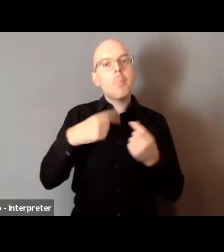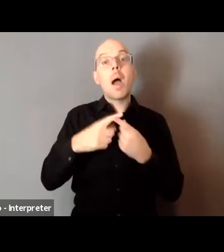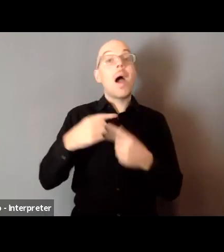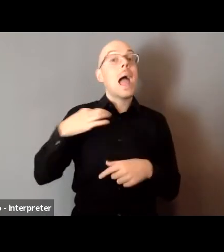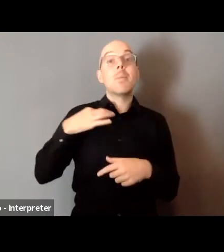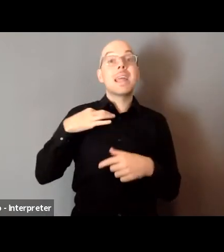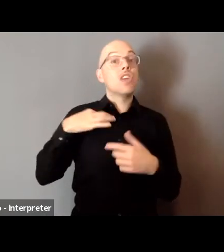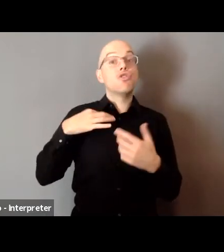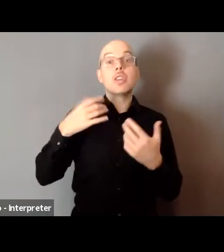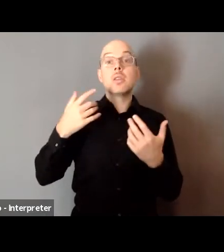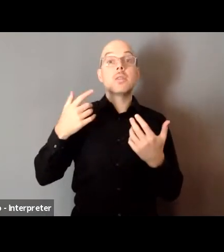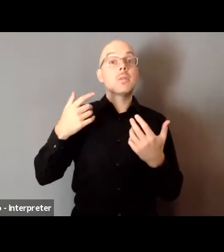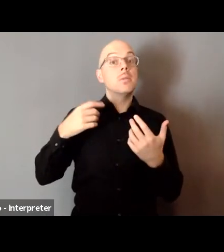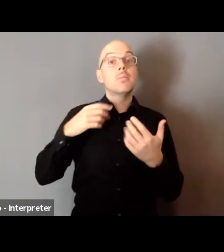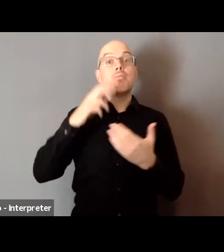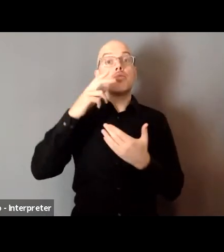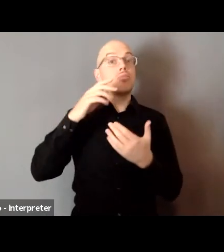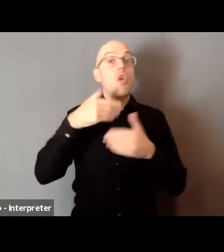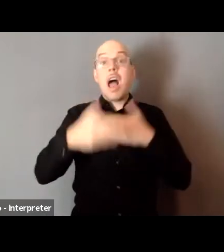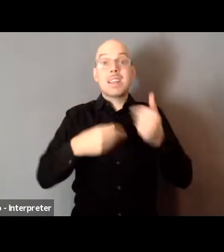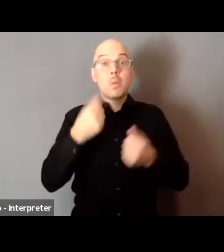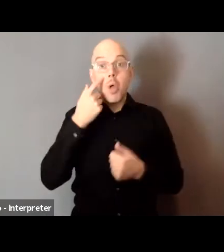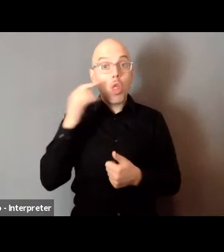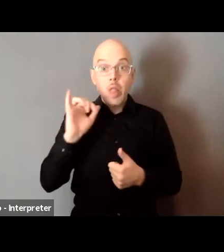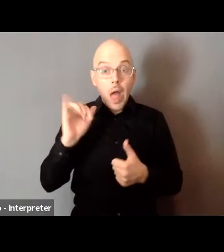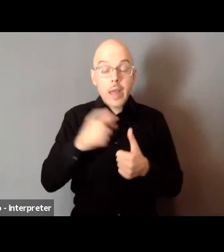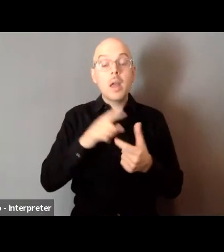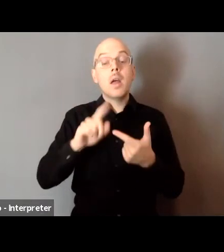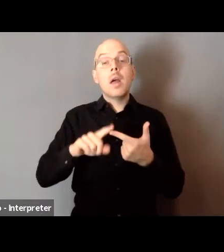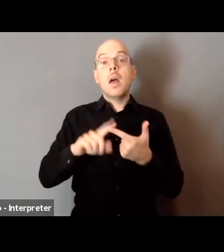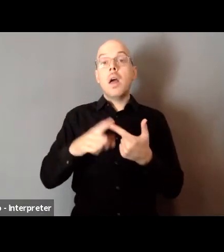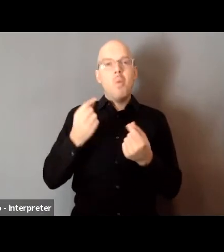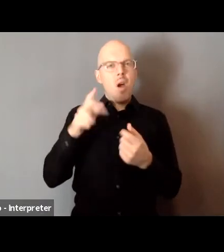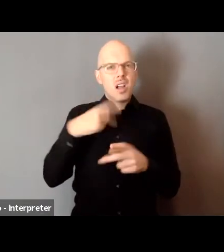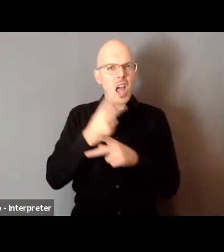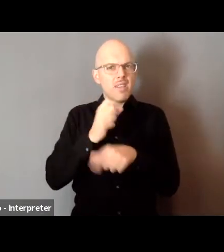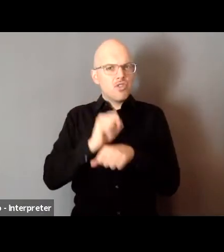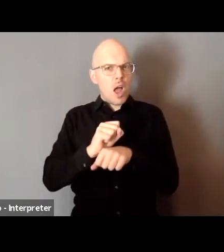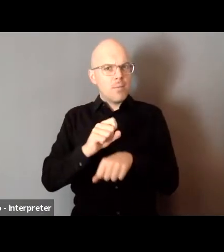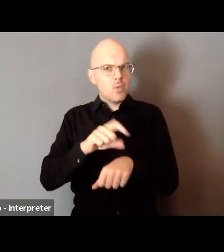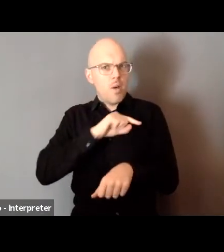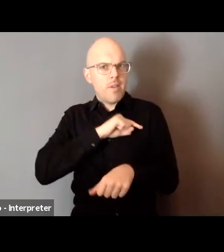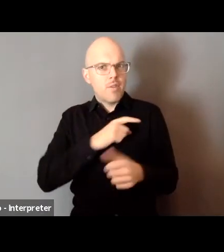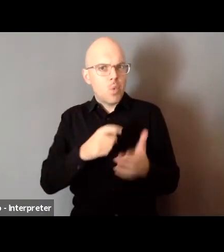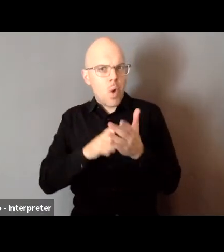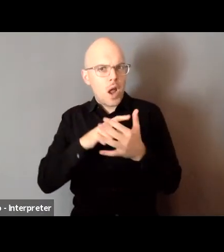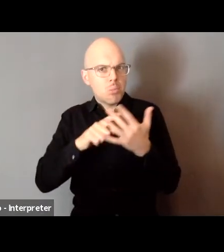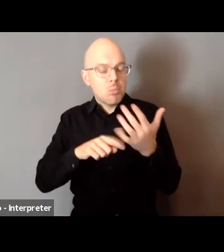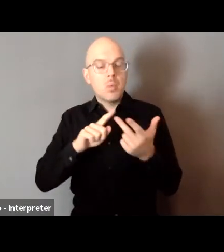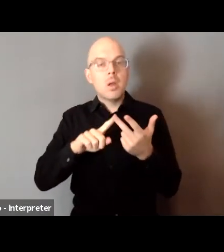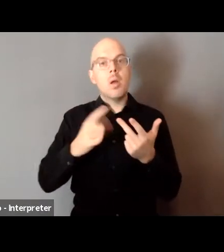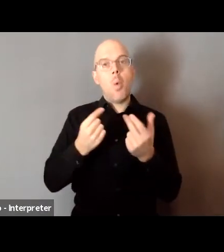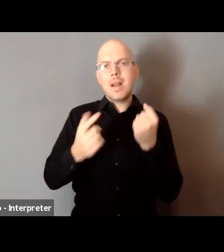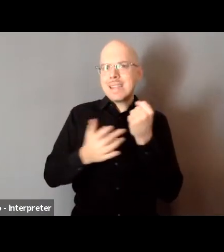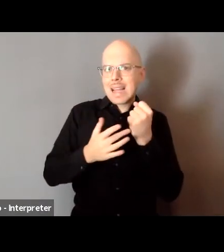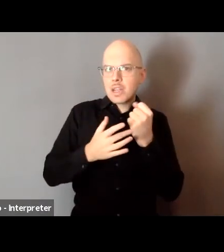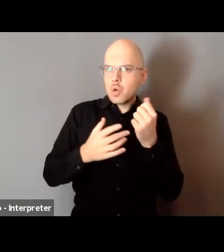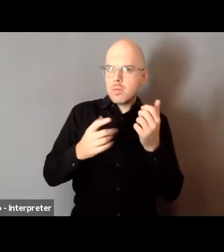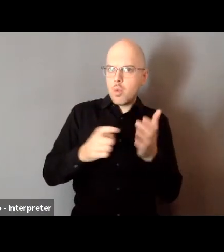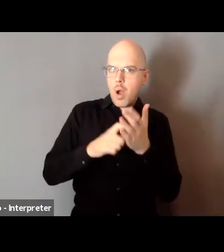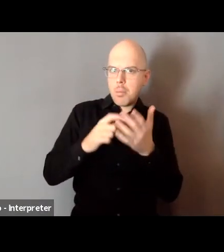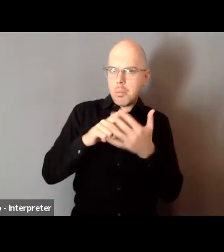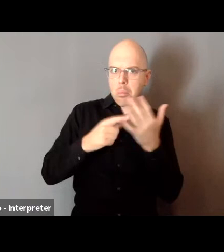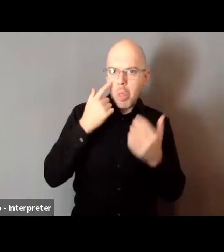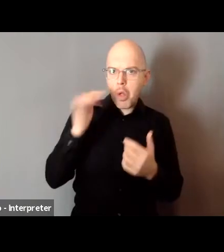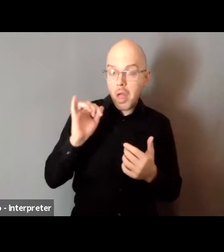job qualifications, the technical training requirements, and basically what it's like to be an air traffic